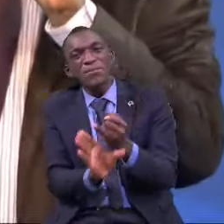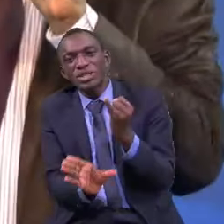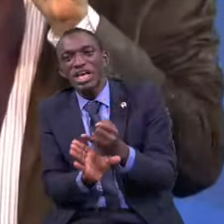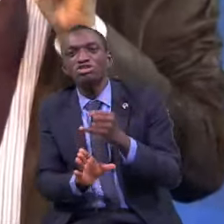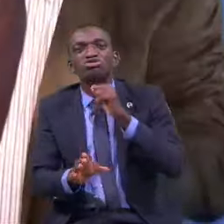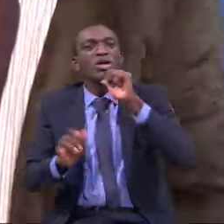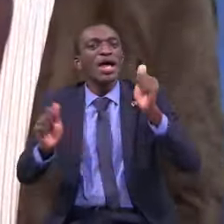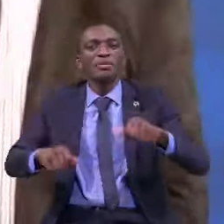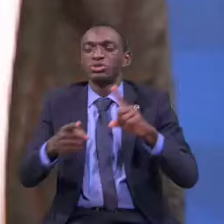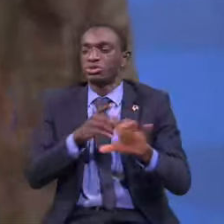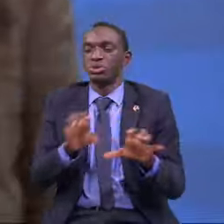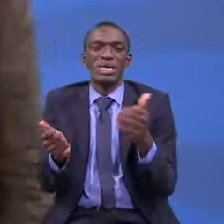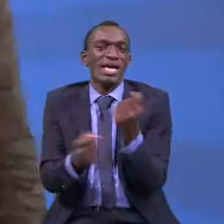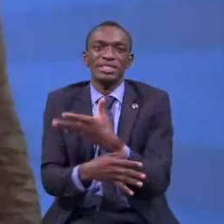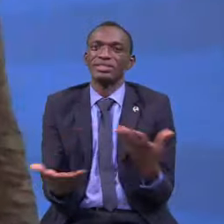them.